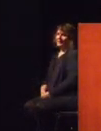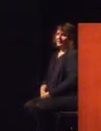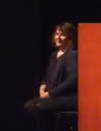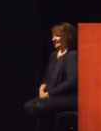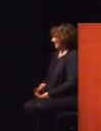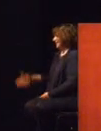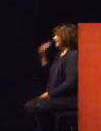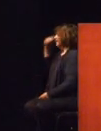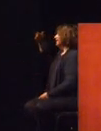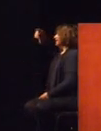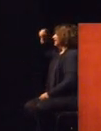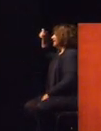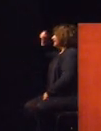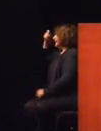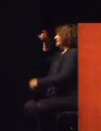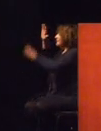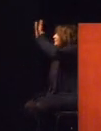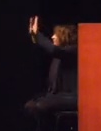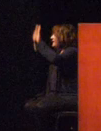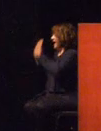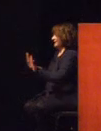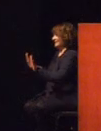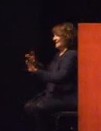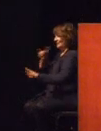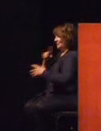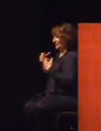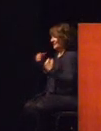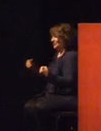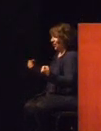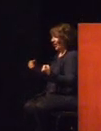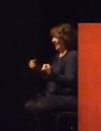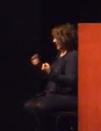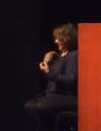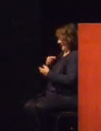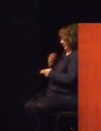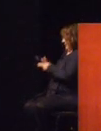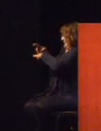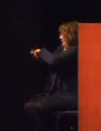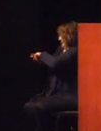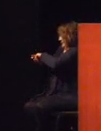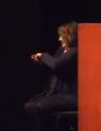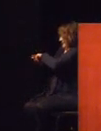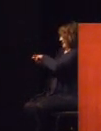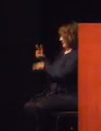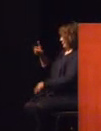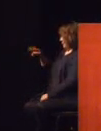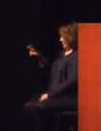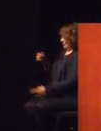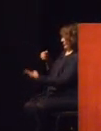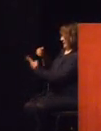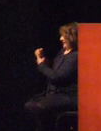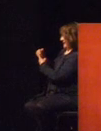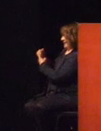last summer was excellent. It was very, very strong. And we raised our target for this summer, and we hit our